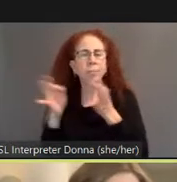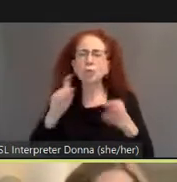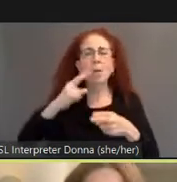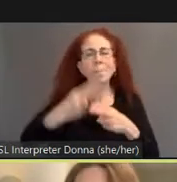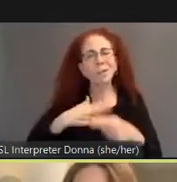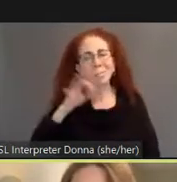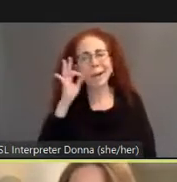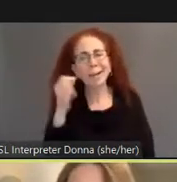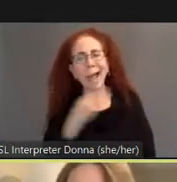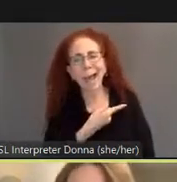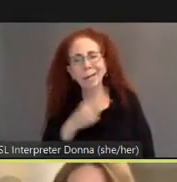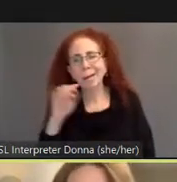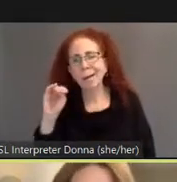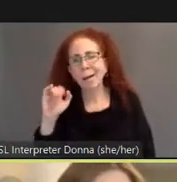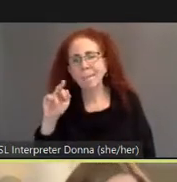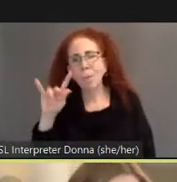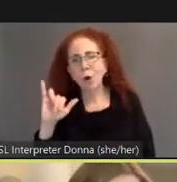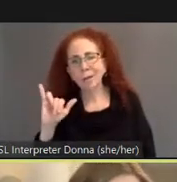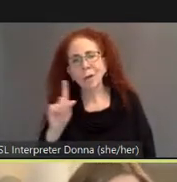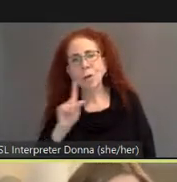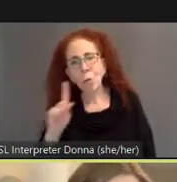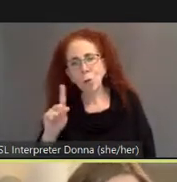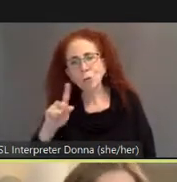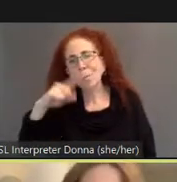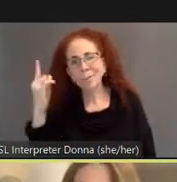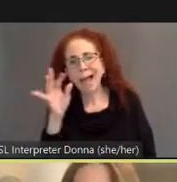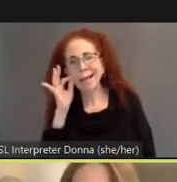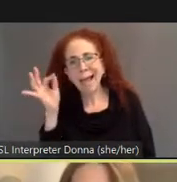cat Marty, a 1-year-old black cat,